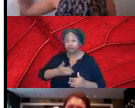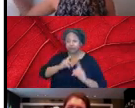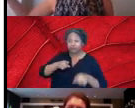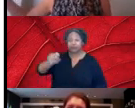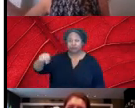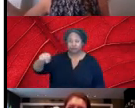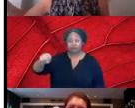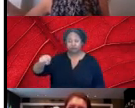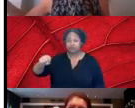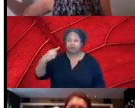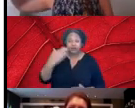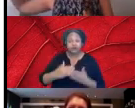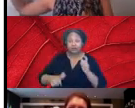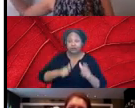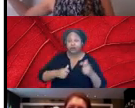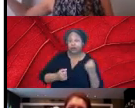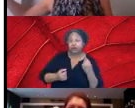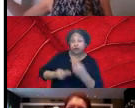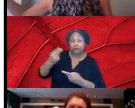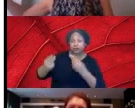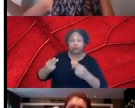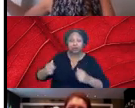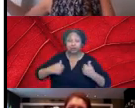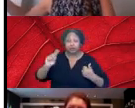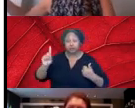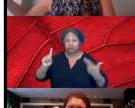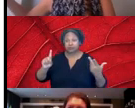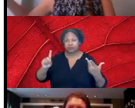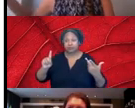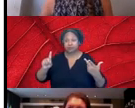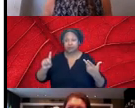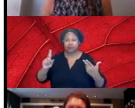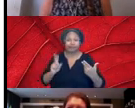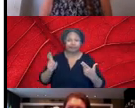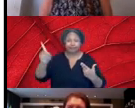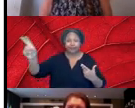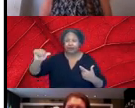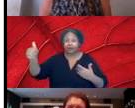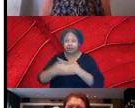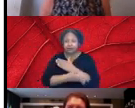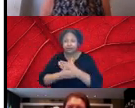nominations who are right now living like literally over the Atlantic Ocean.